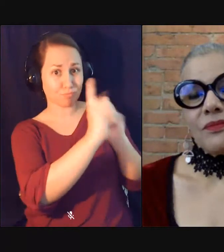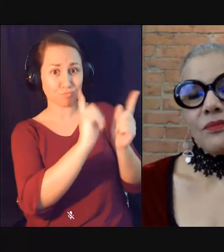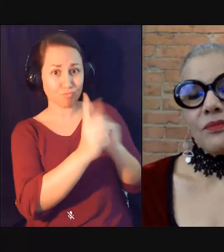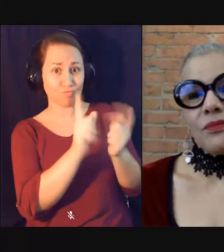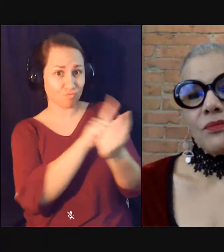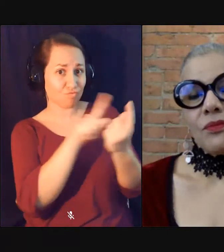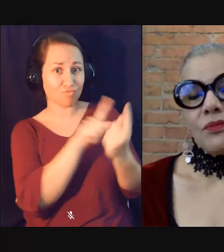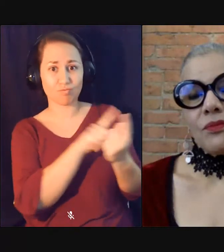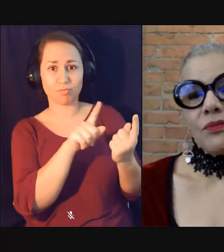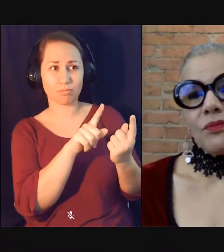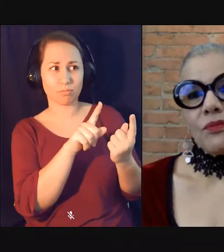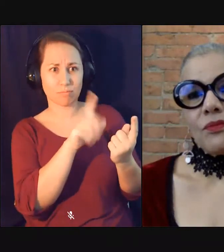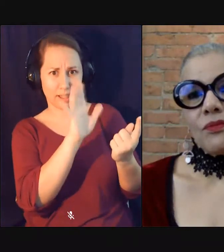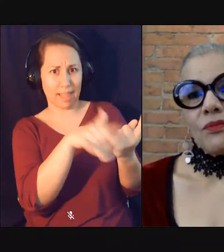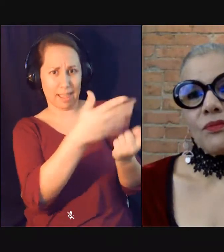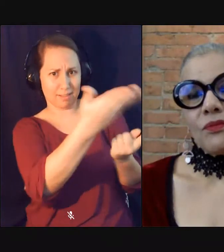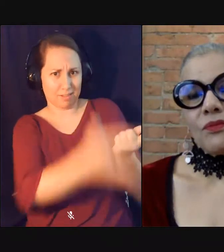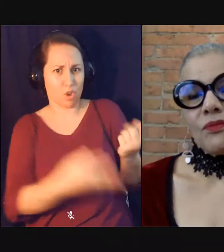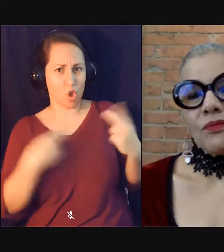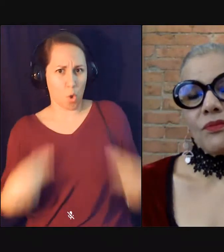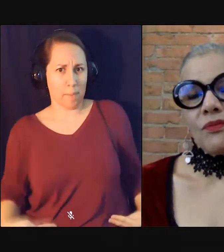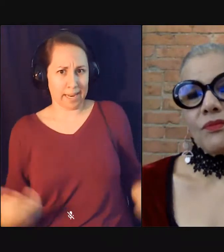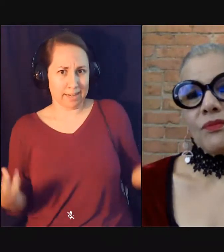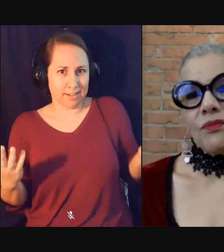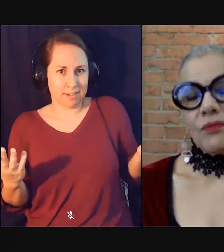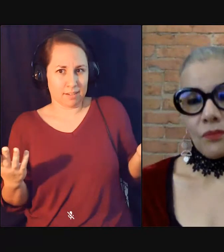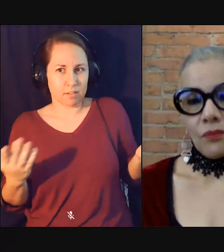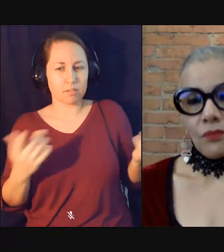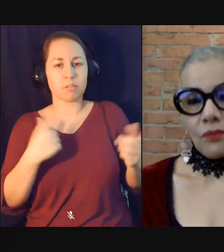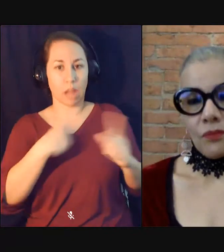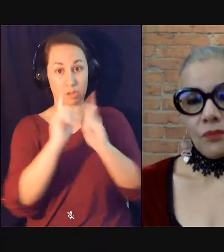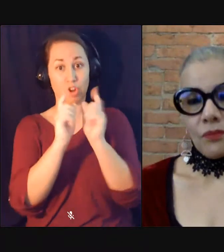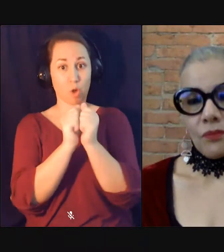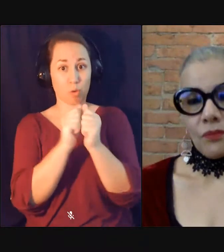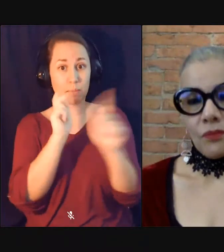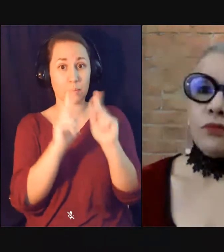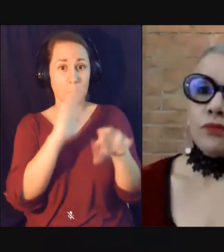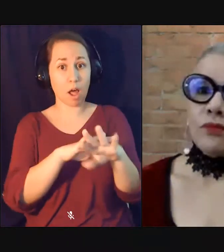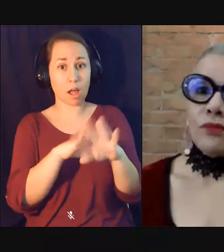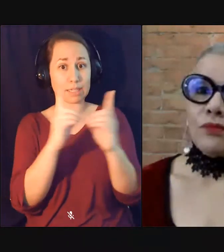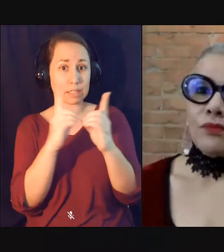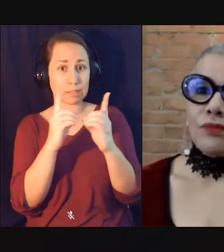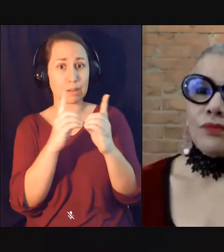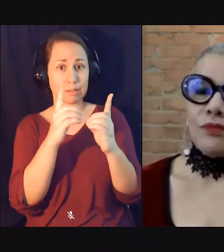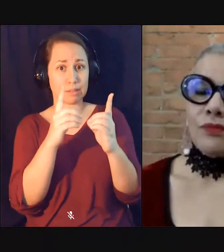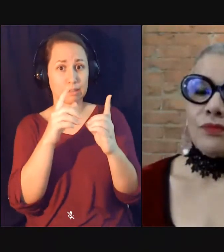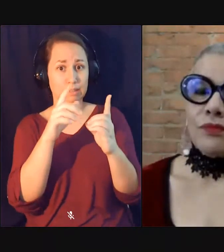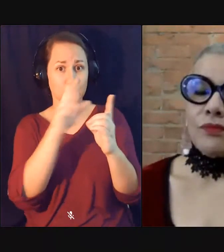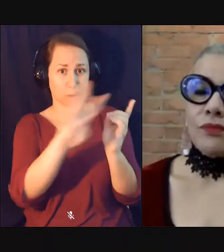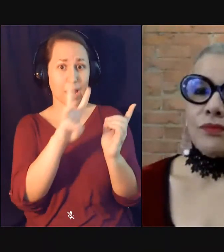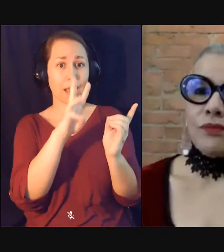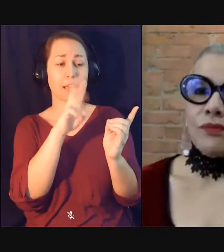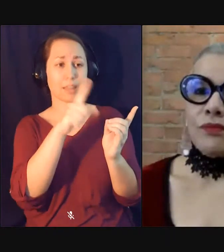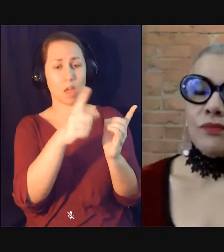they are precisely that. They're human. They're human all over. The people that I talked to on the dating site had recipes for dinner and they wanted to know what I